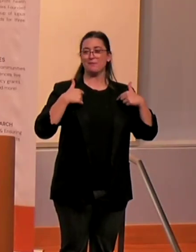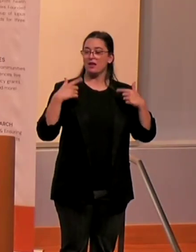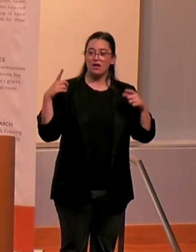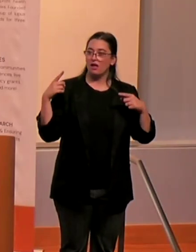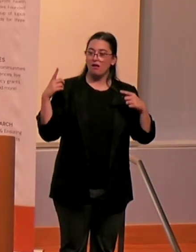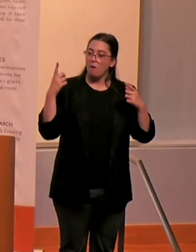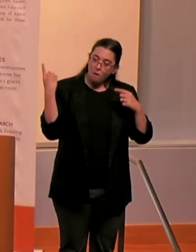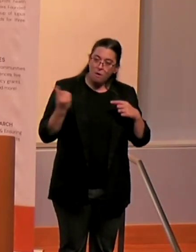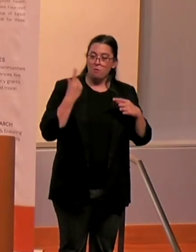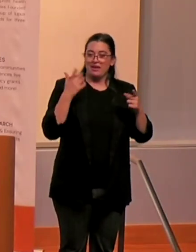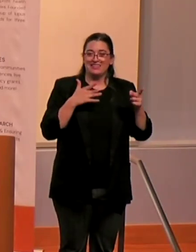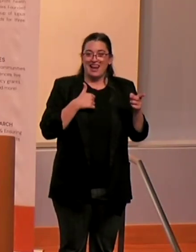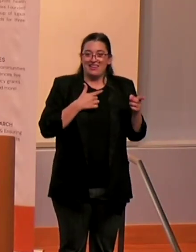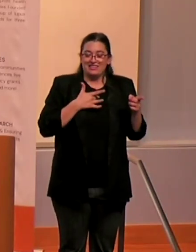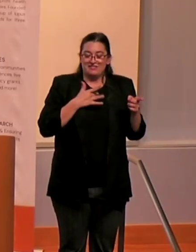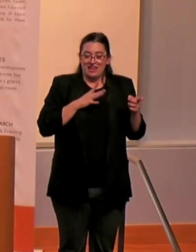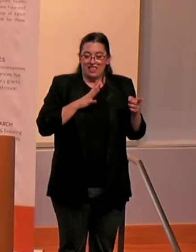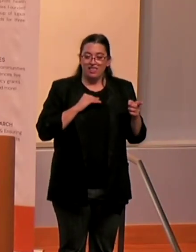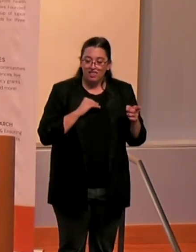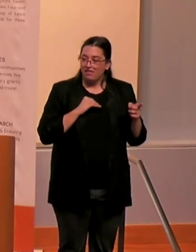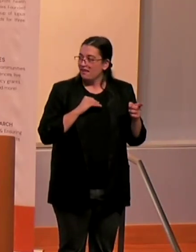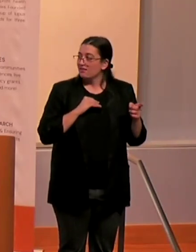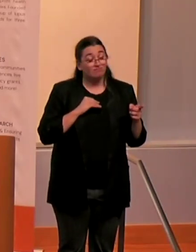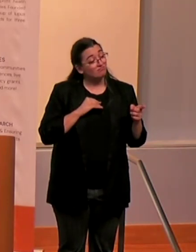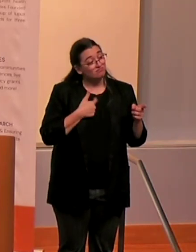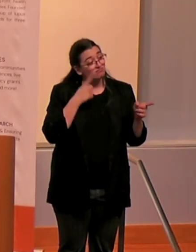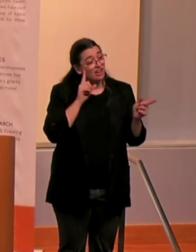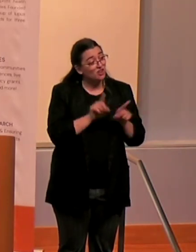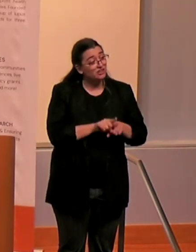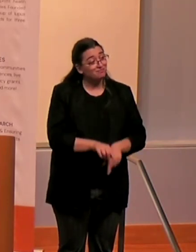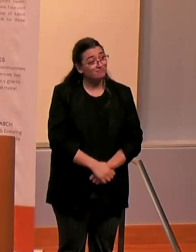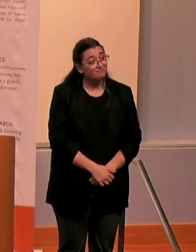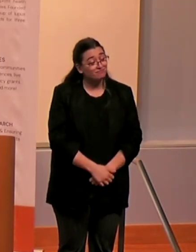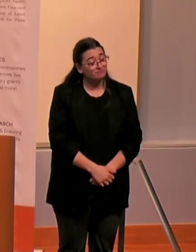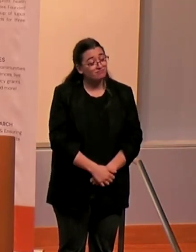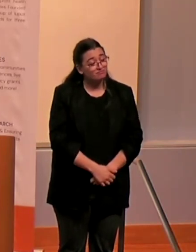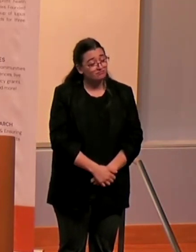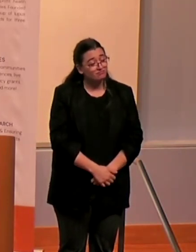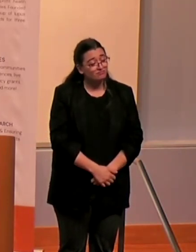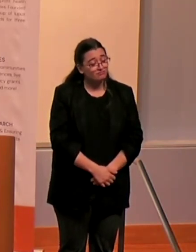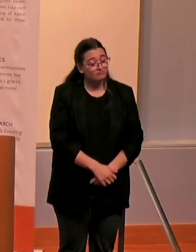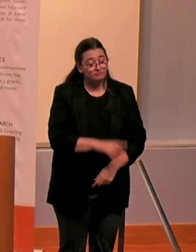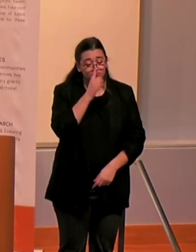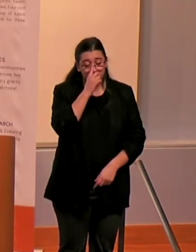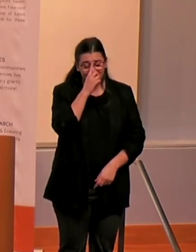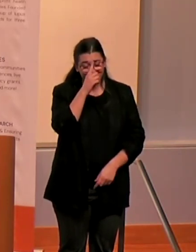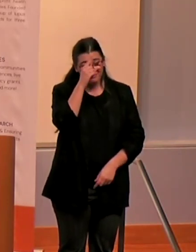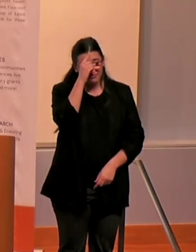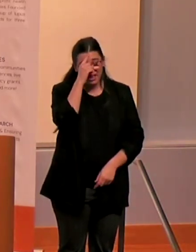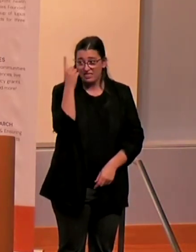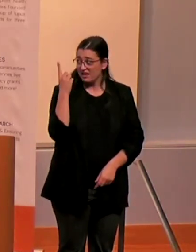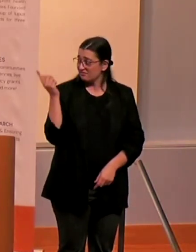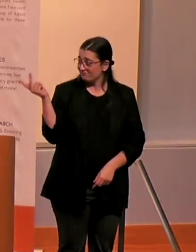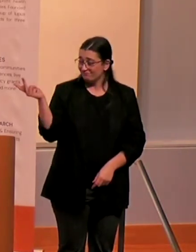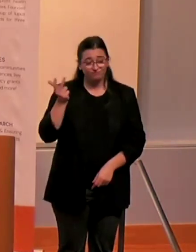feel sad. I agree. Well, I agree as well. I think most of us have experienced that at